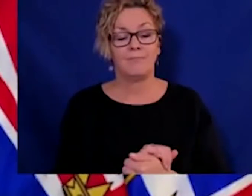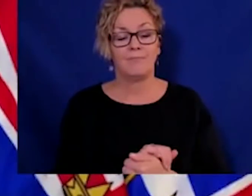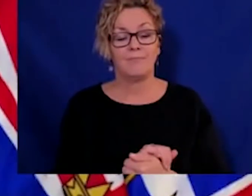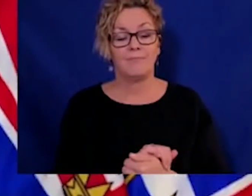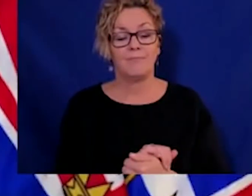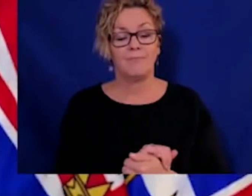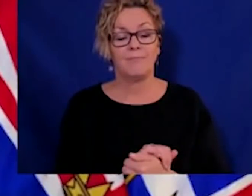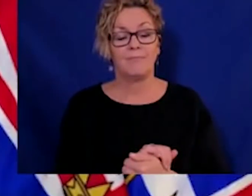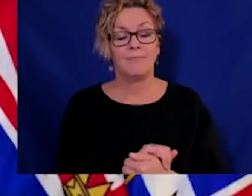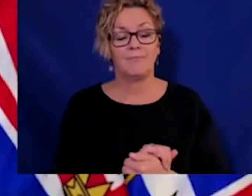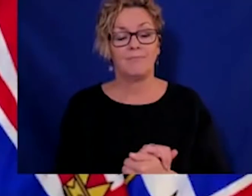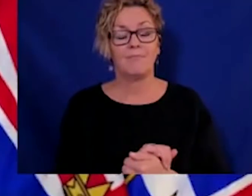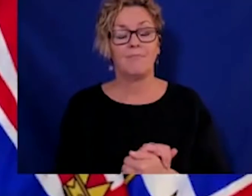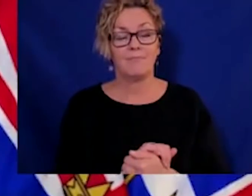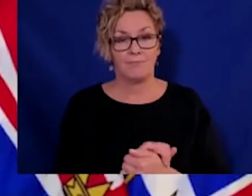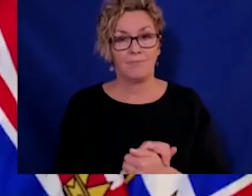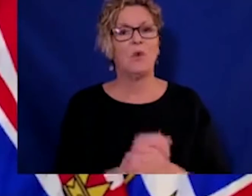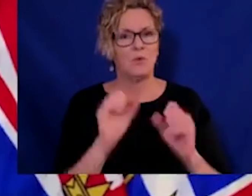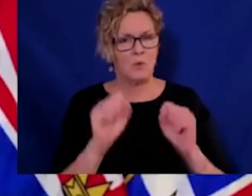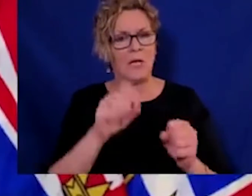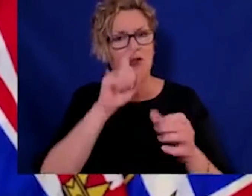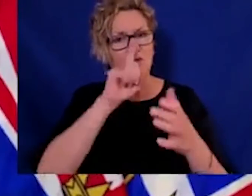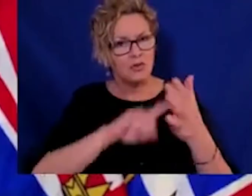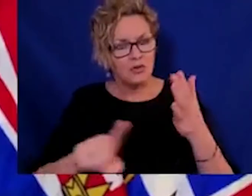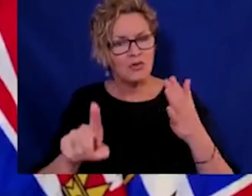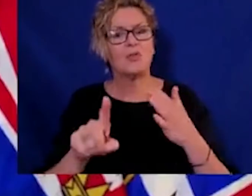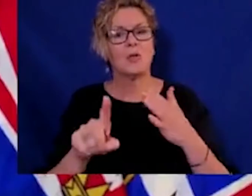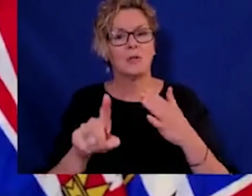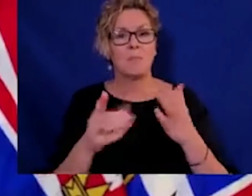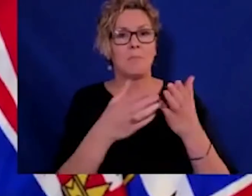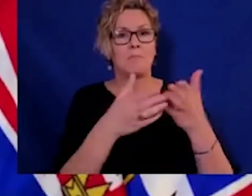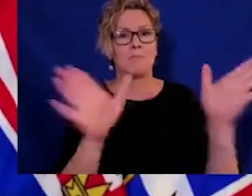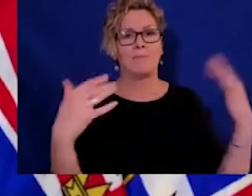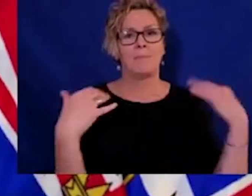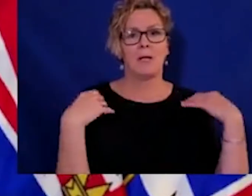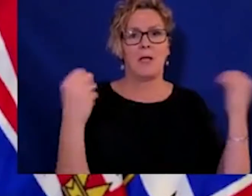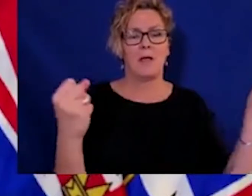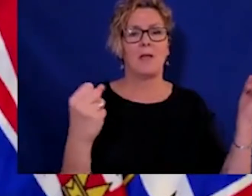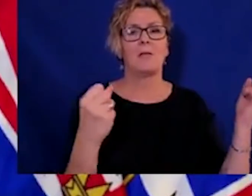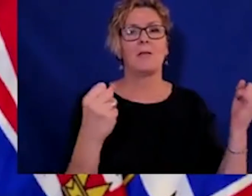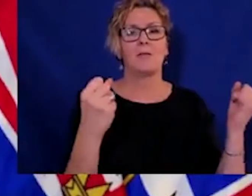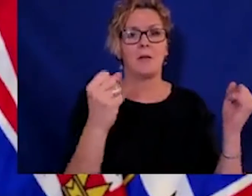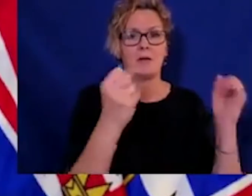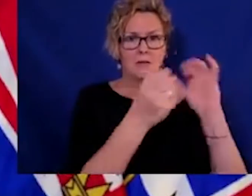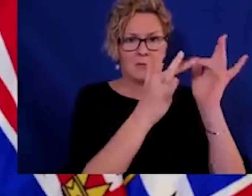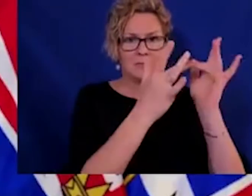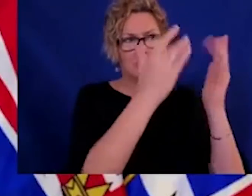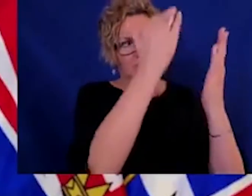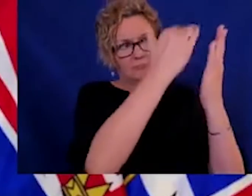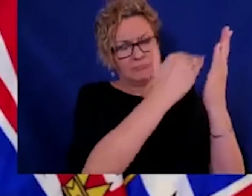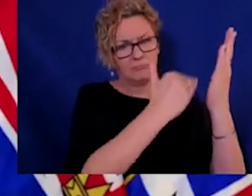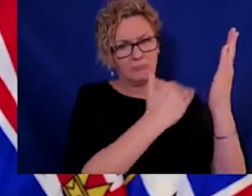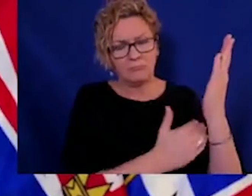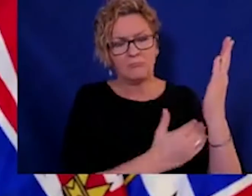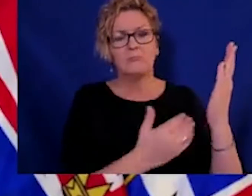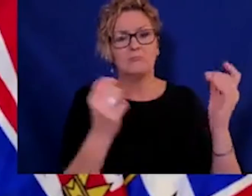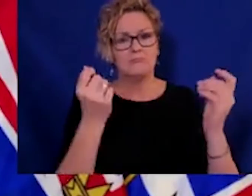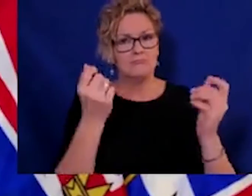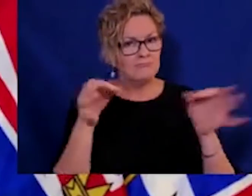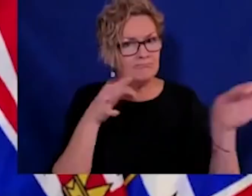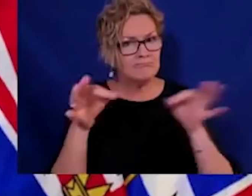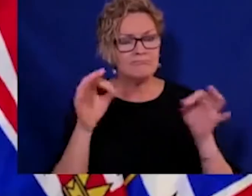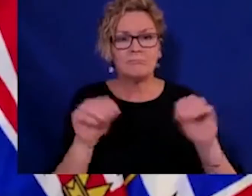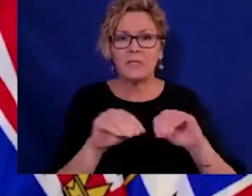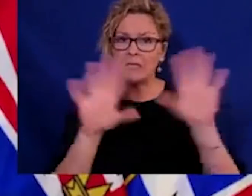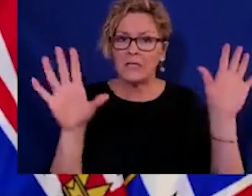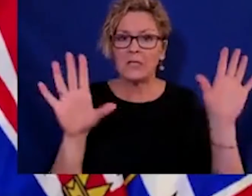who are exempt, is available on our website, and there's a link to it. But I'd like to remind everyone that,